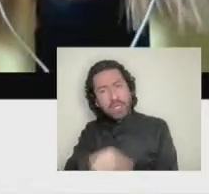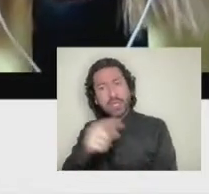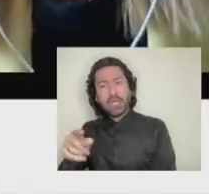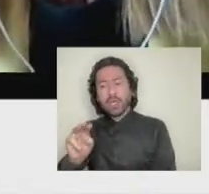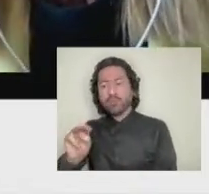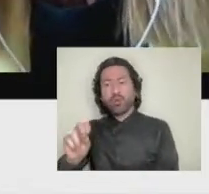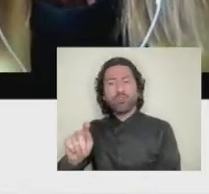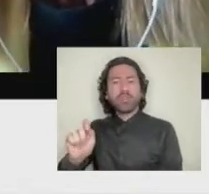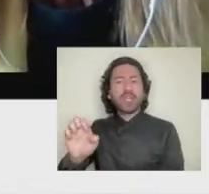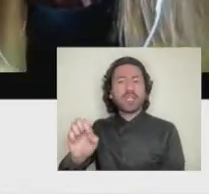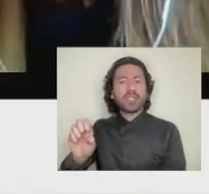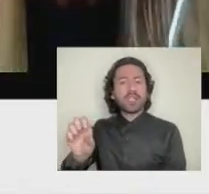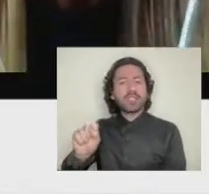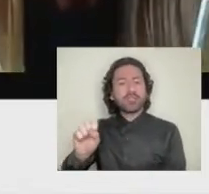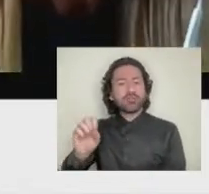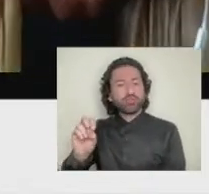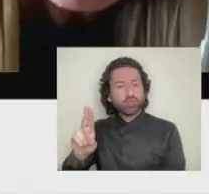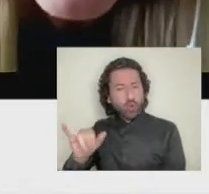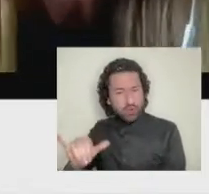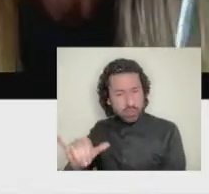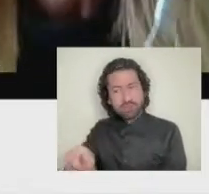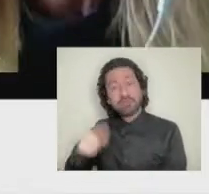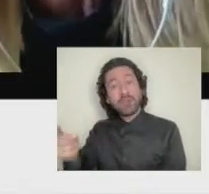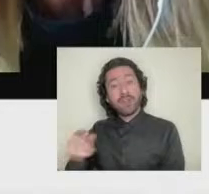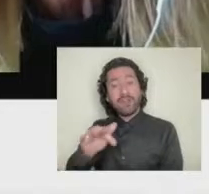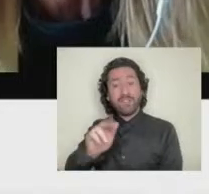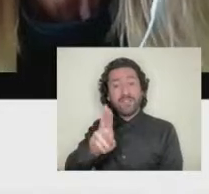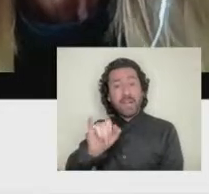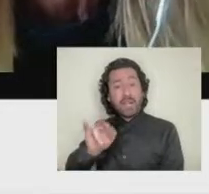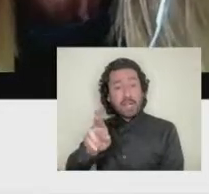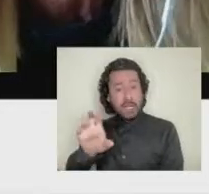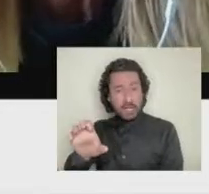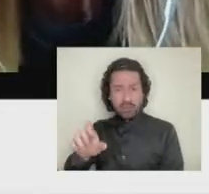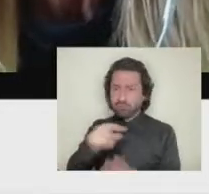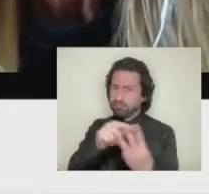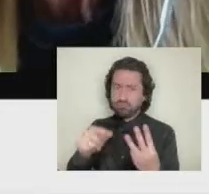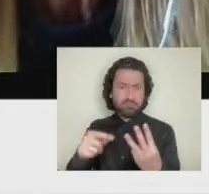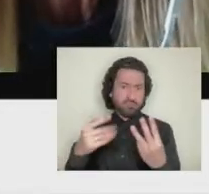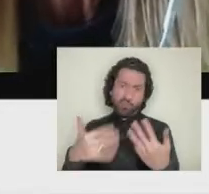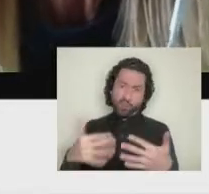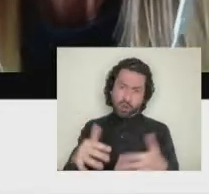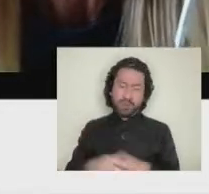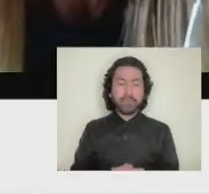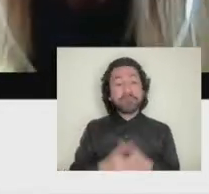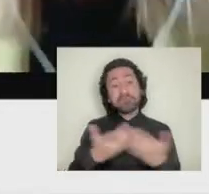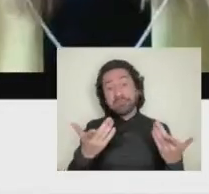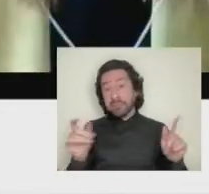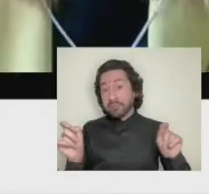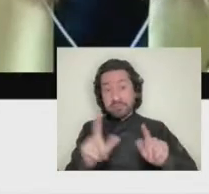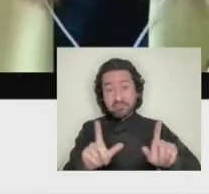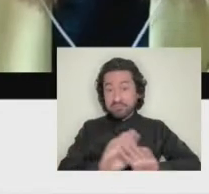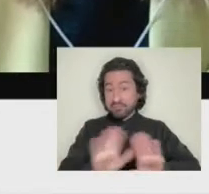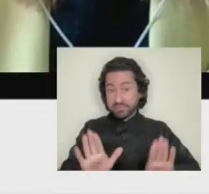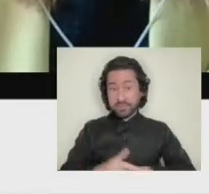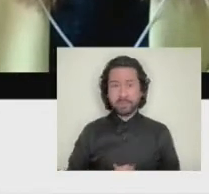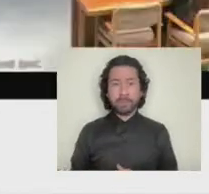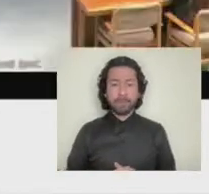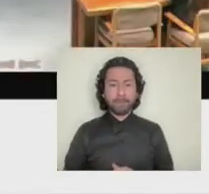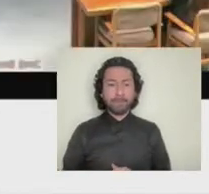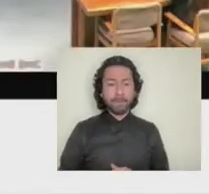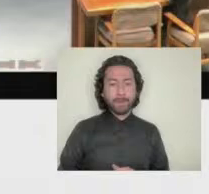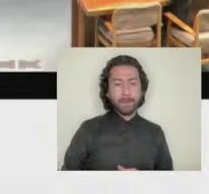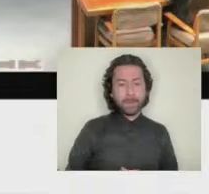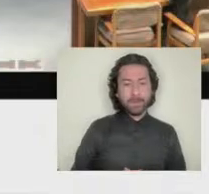Maria Montessori and Paulo Freire. That is my short presentation. Thank you.